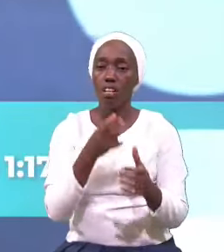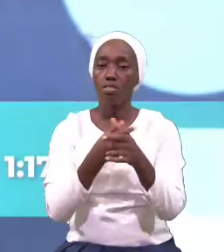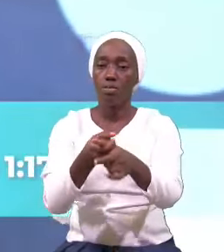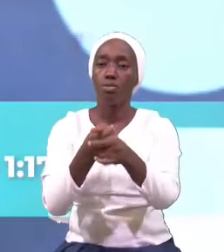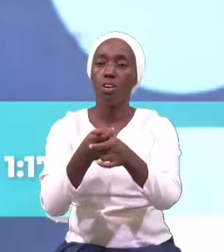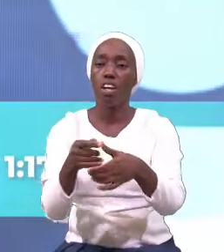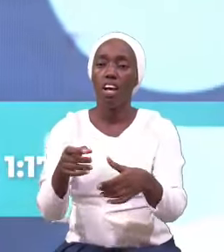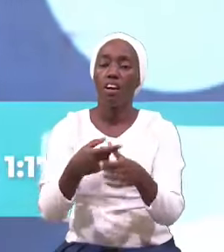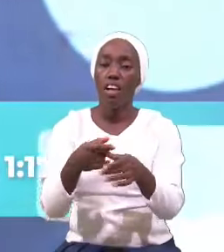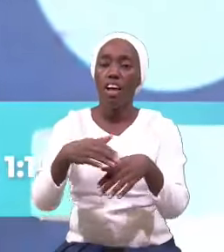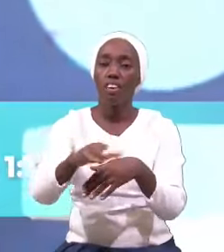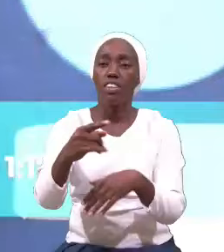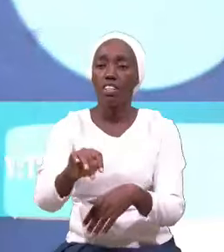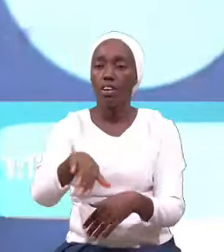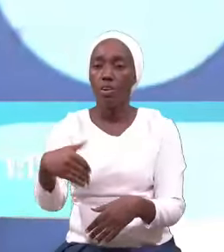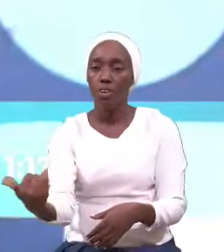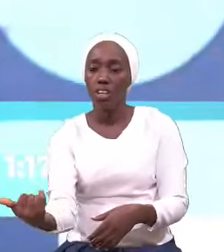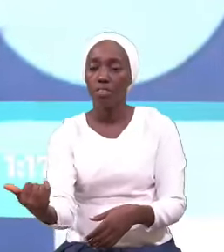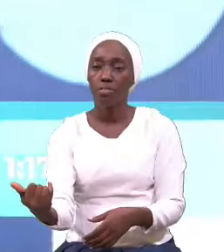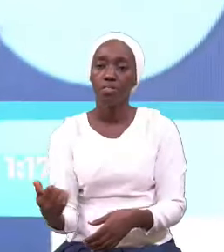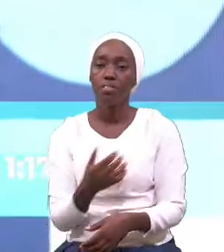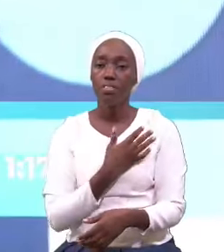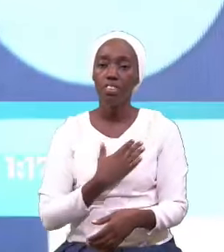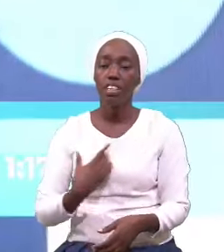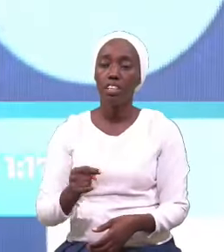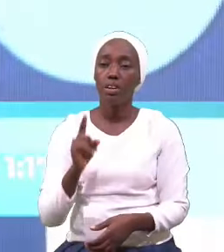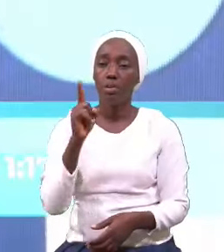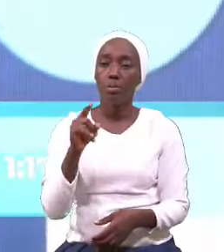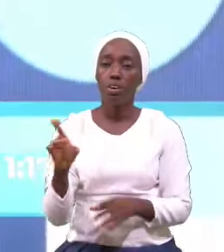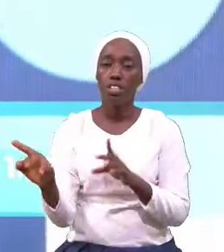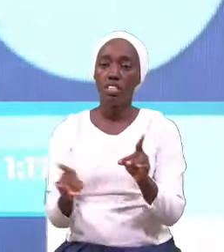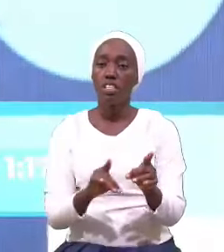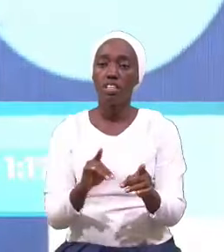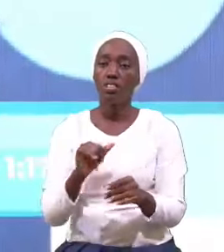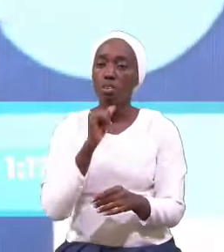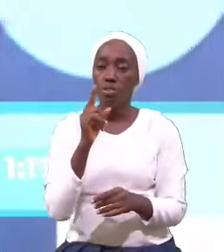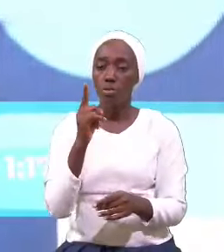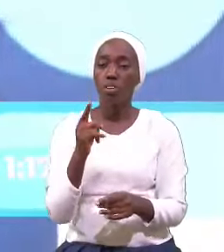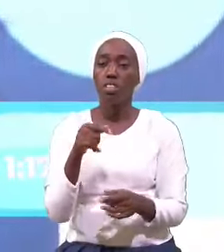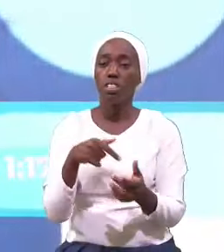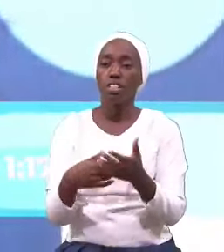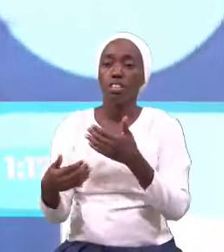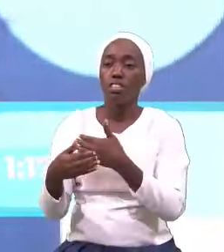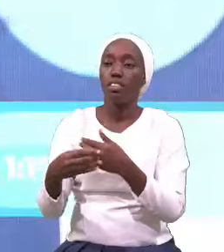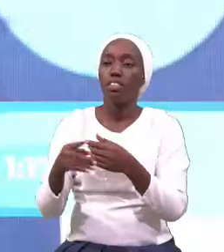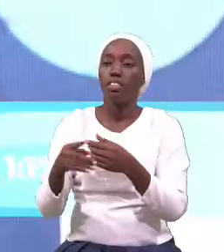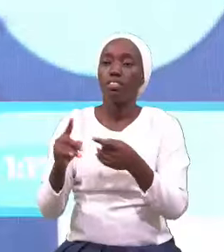other. And the one in front does not want this other one behind to catch him.